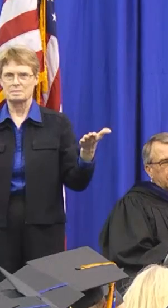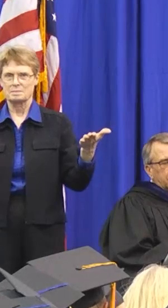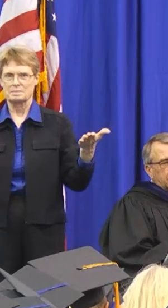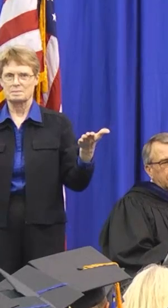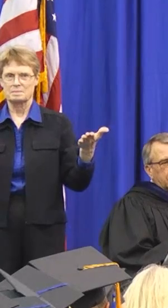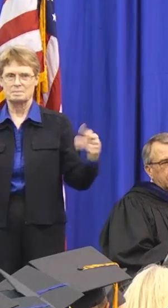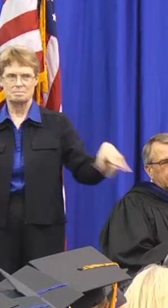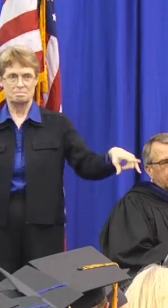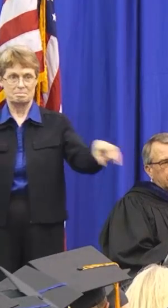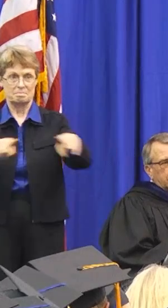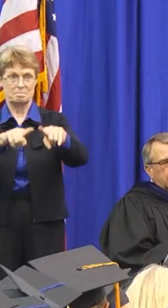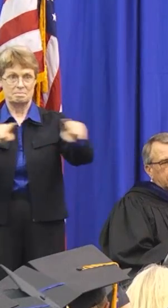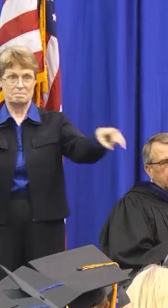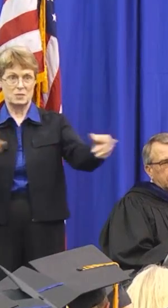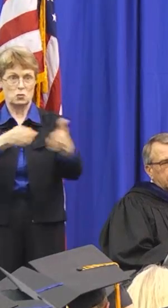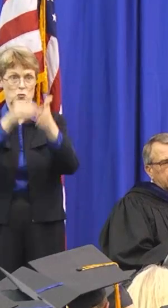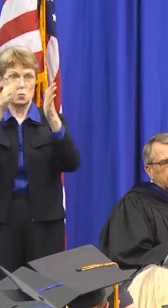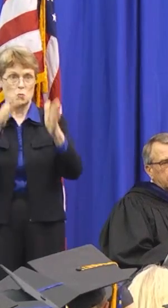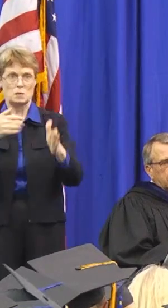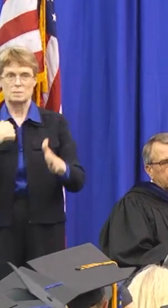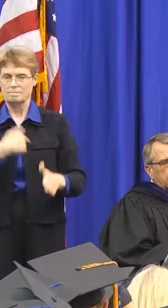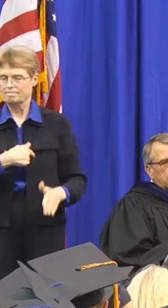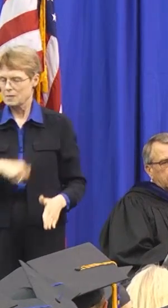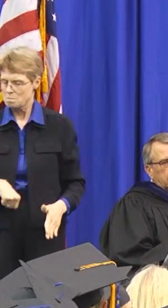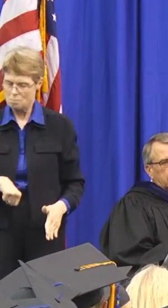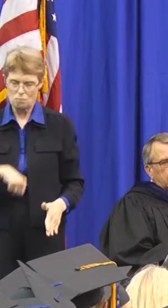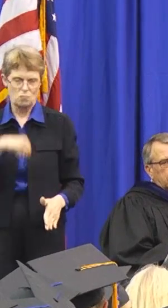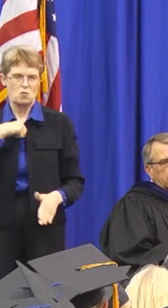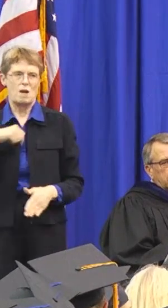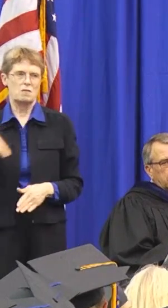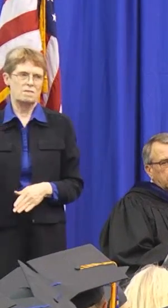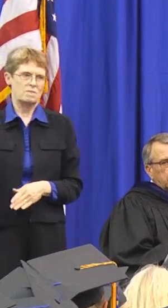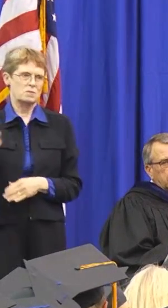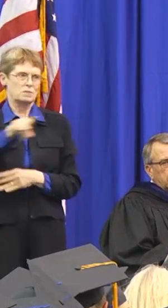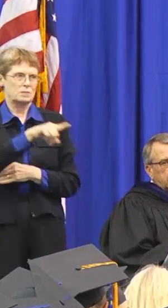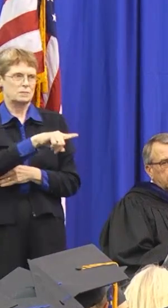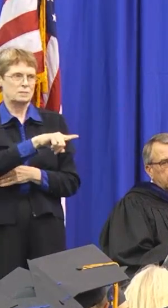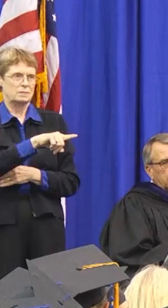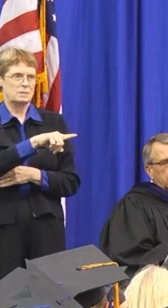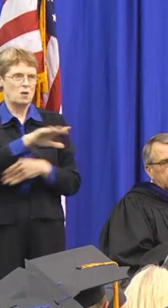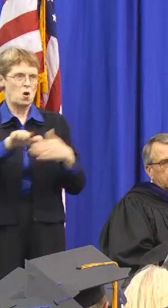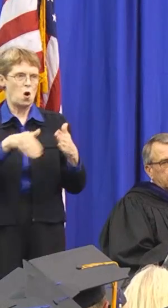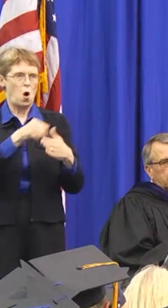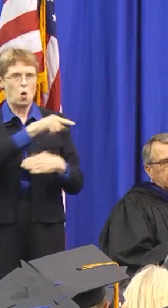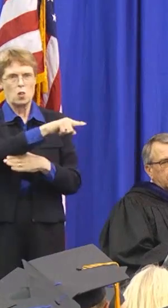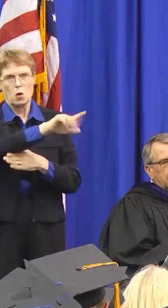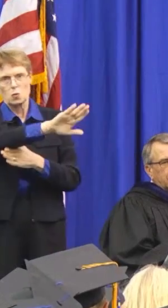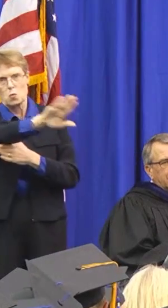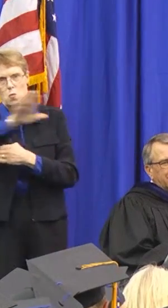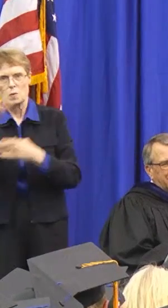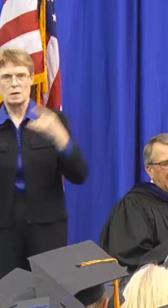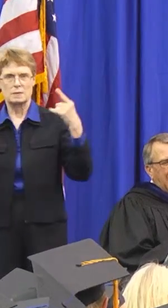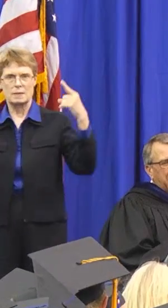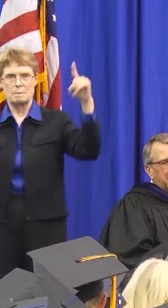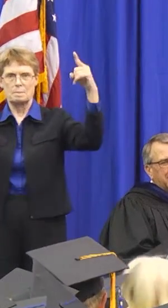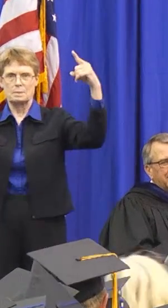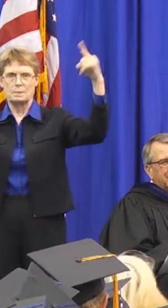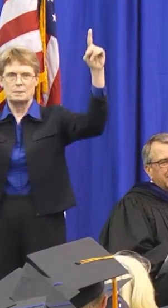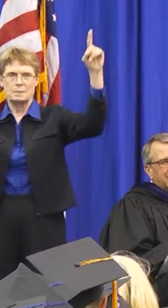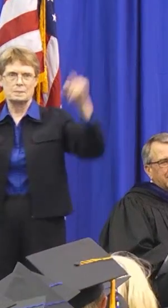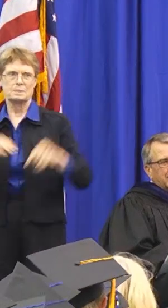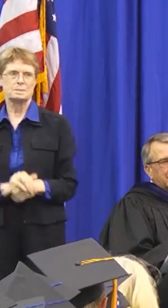Graduates, we are so proud of you and all that you have accomplished.